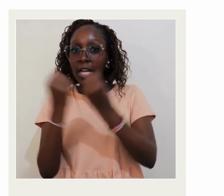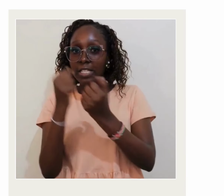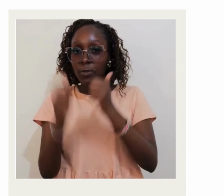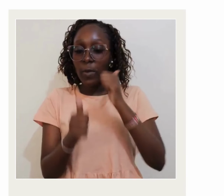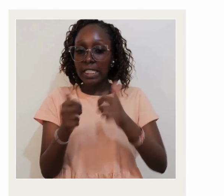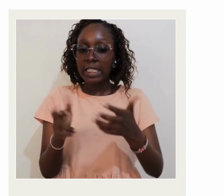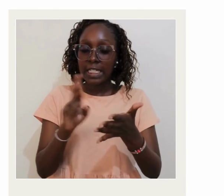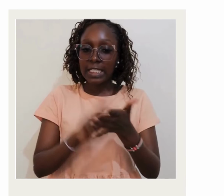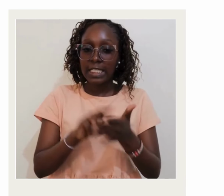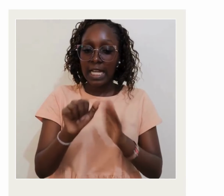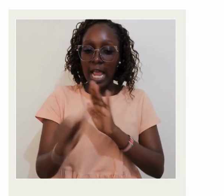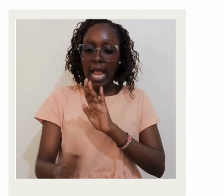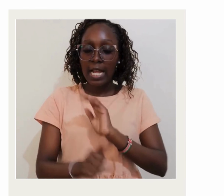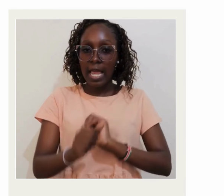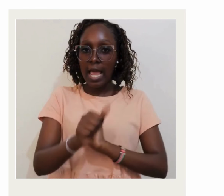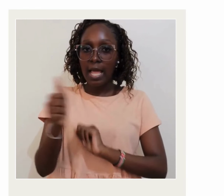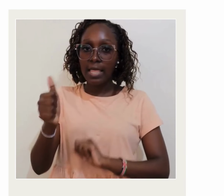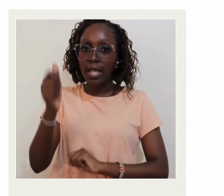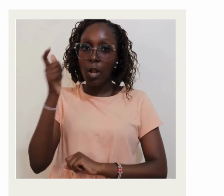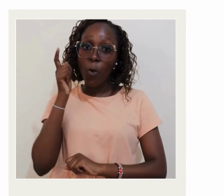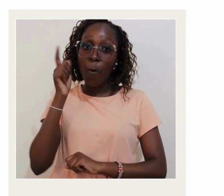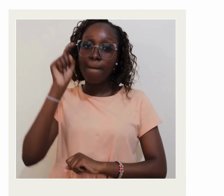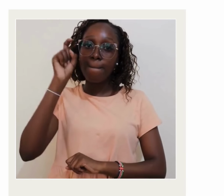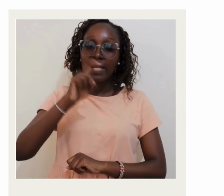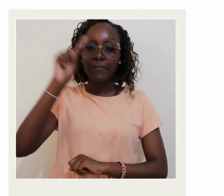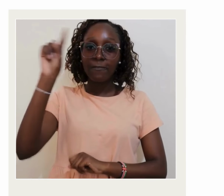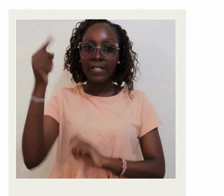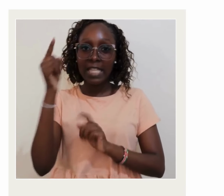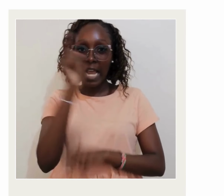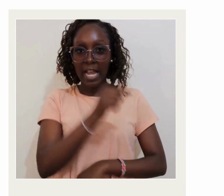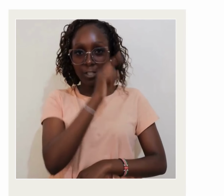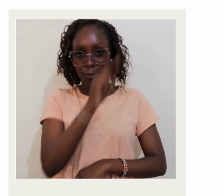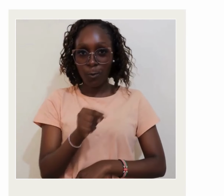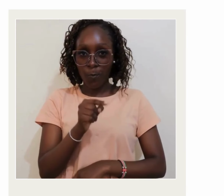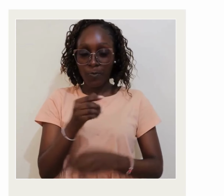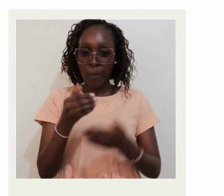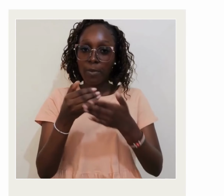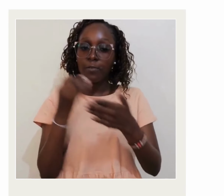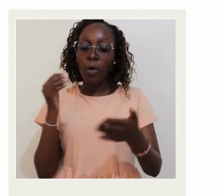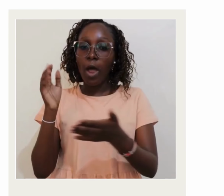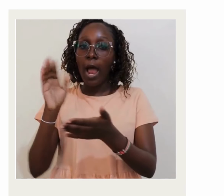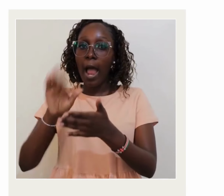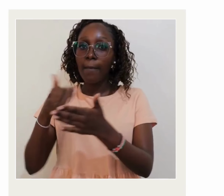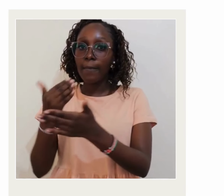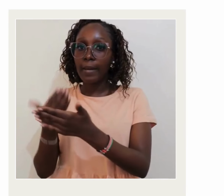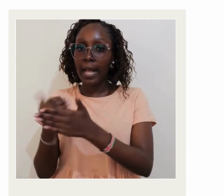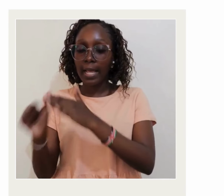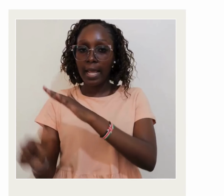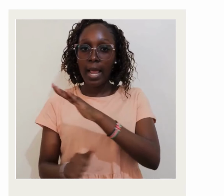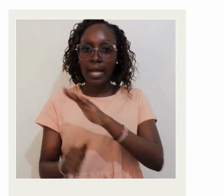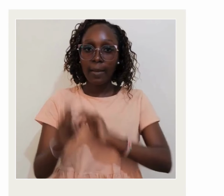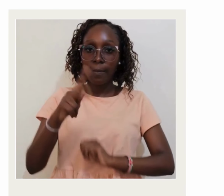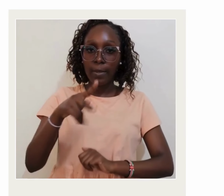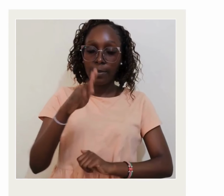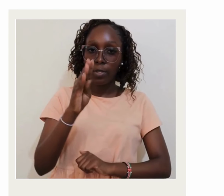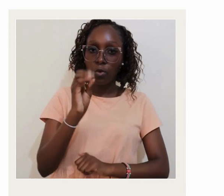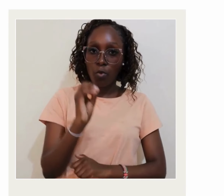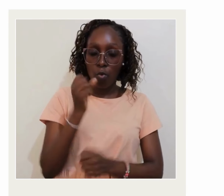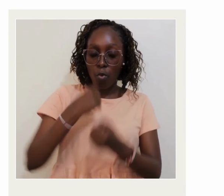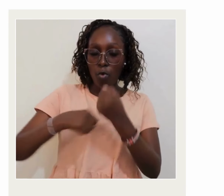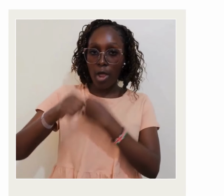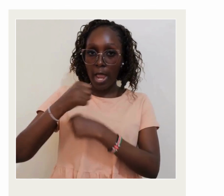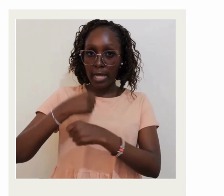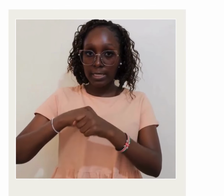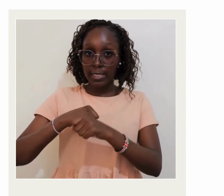Organizations already registered under another law must cancel that registration before applying under the PBO